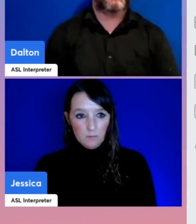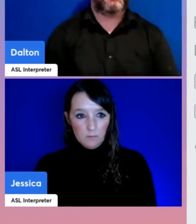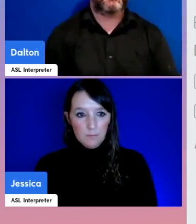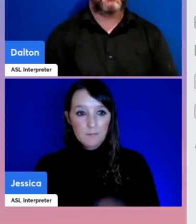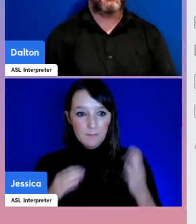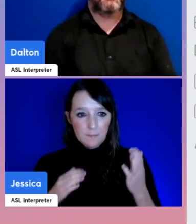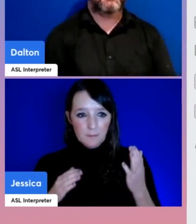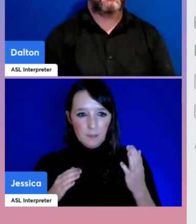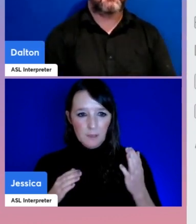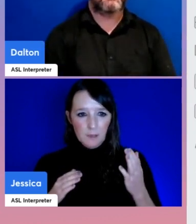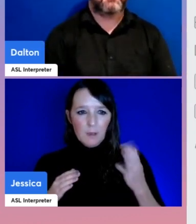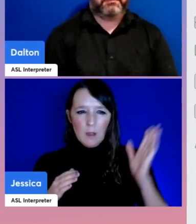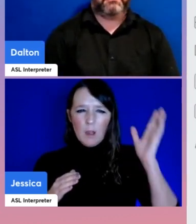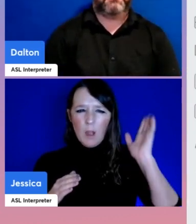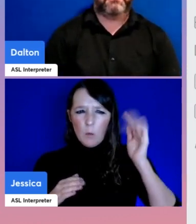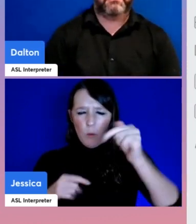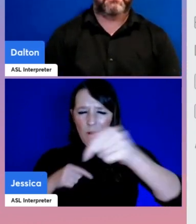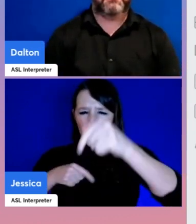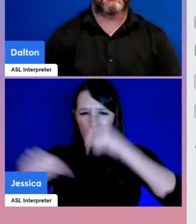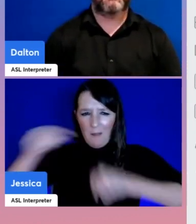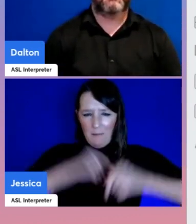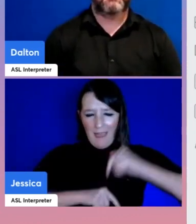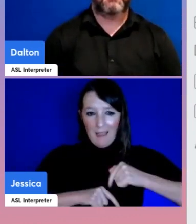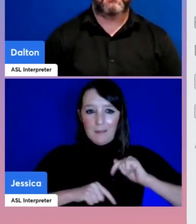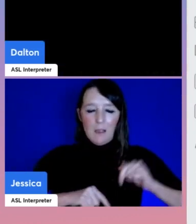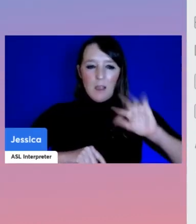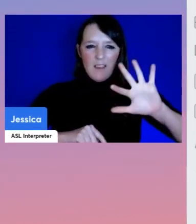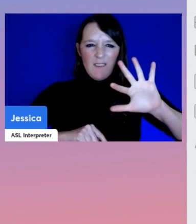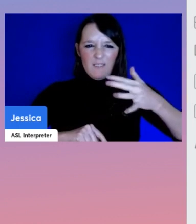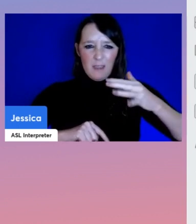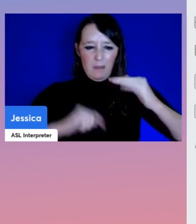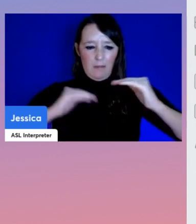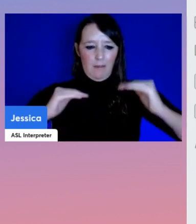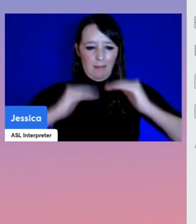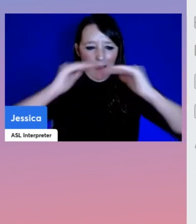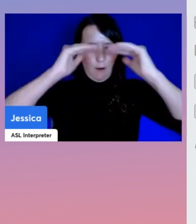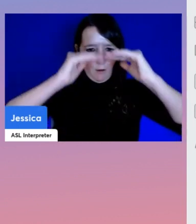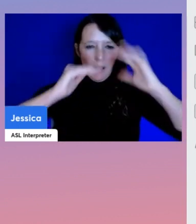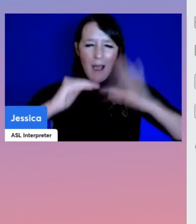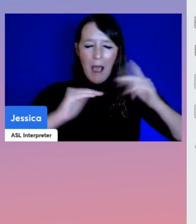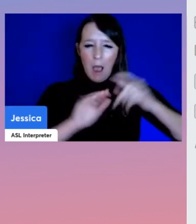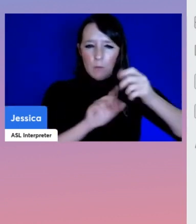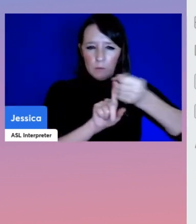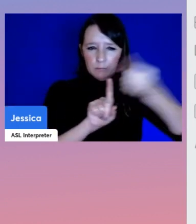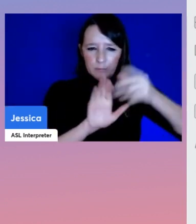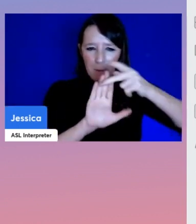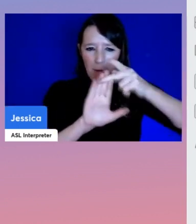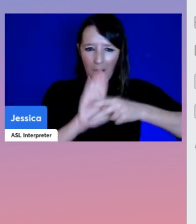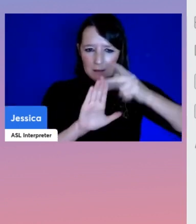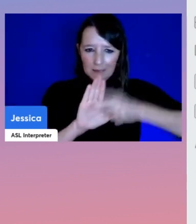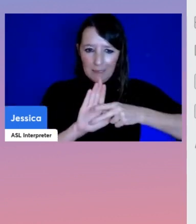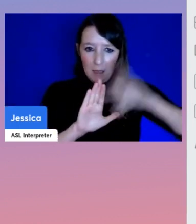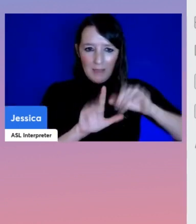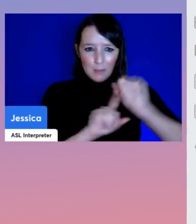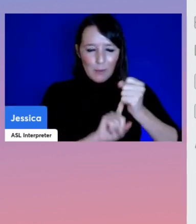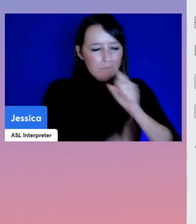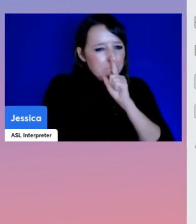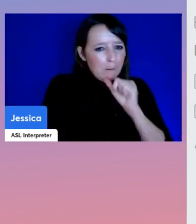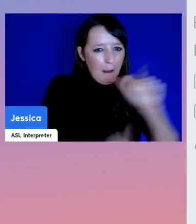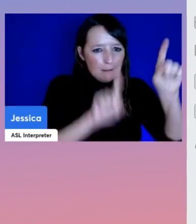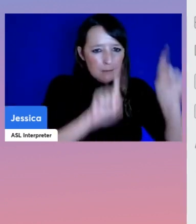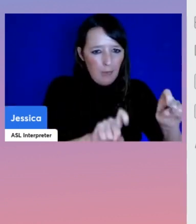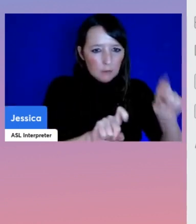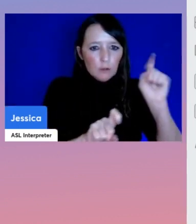We will come back to this in the fifth layer when I talk about policies, because this is one of those occasions where this shouldn't really be a test, it should rather be